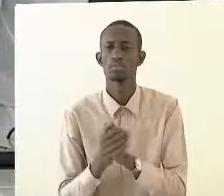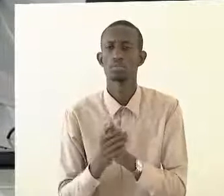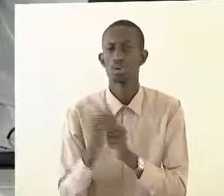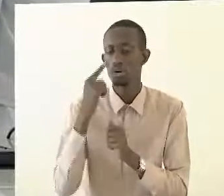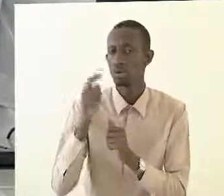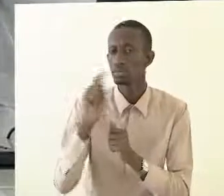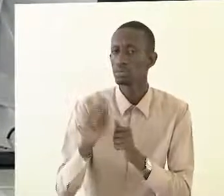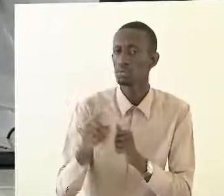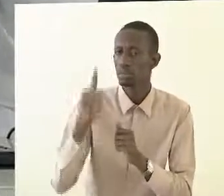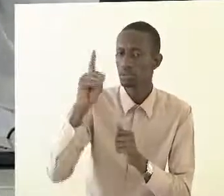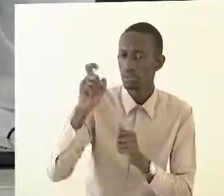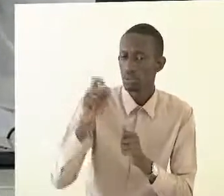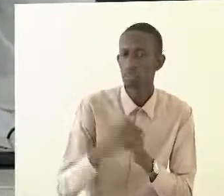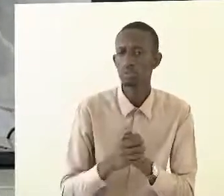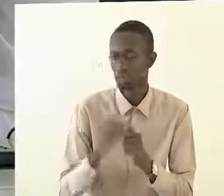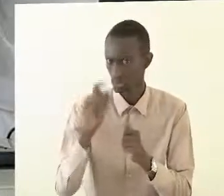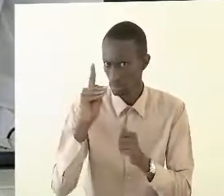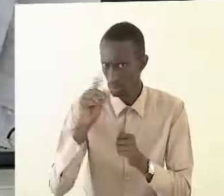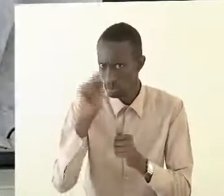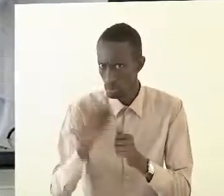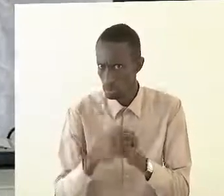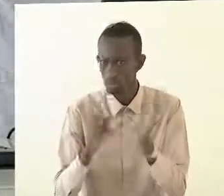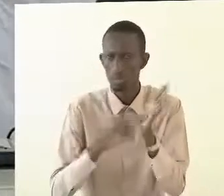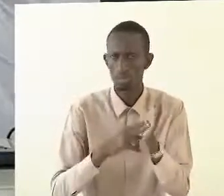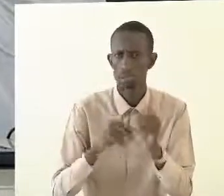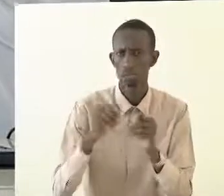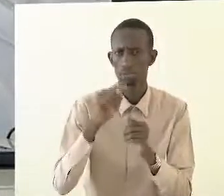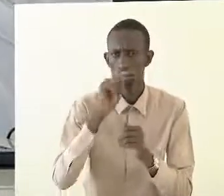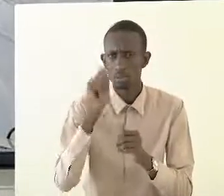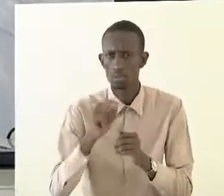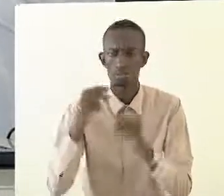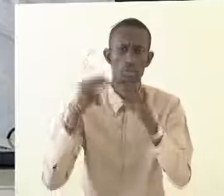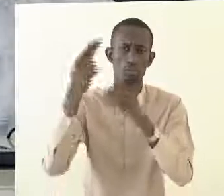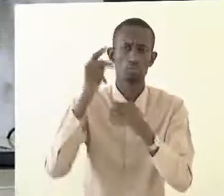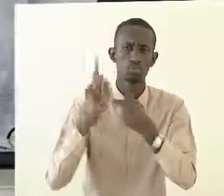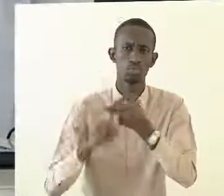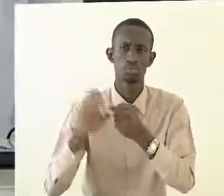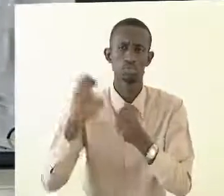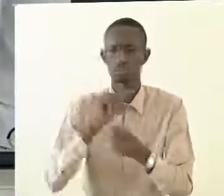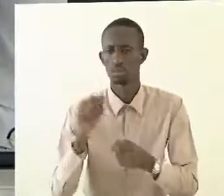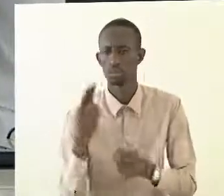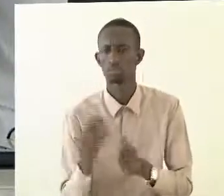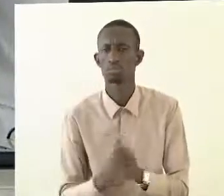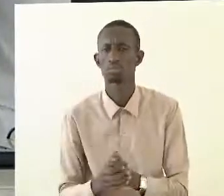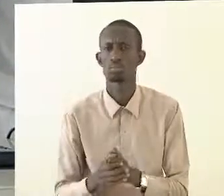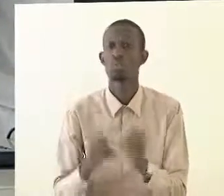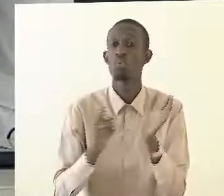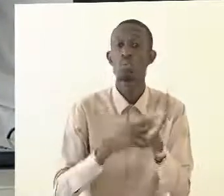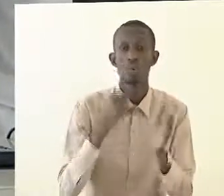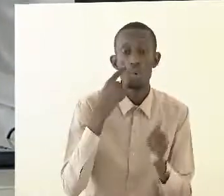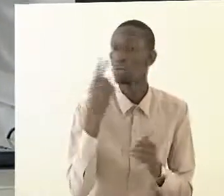z power 2 divided by 2 plus c, knowing that z is equal to sine inverse of x. You'll be having a